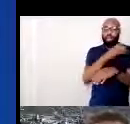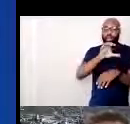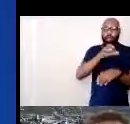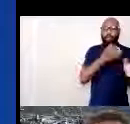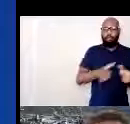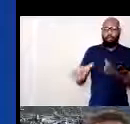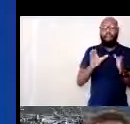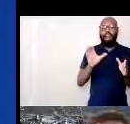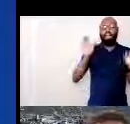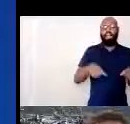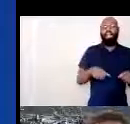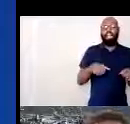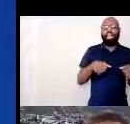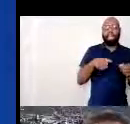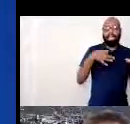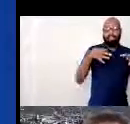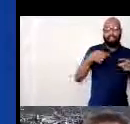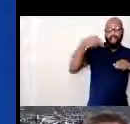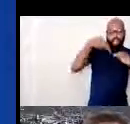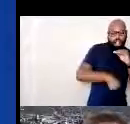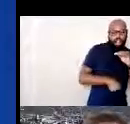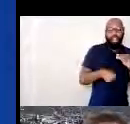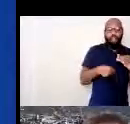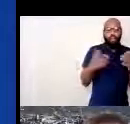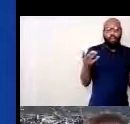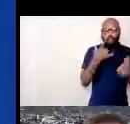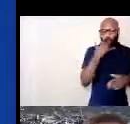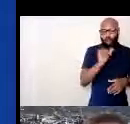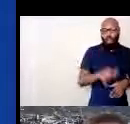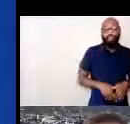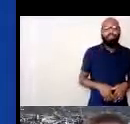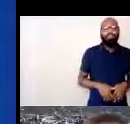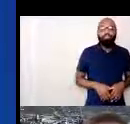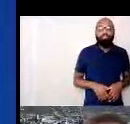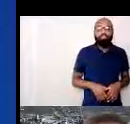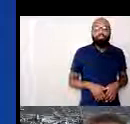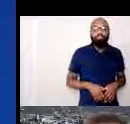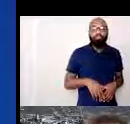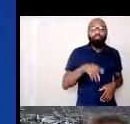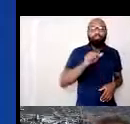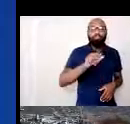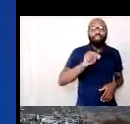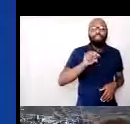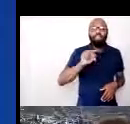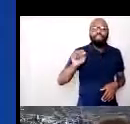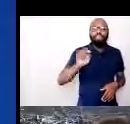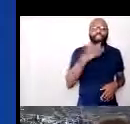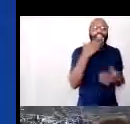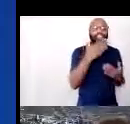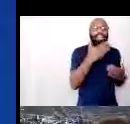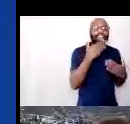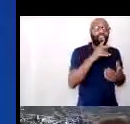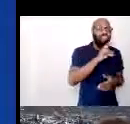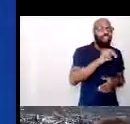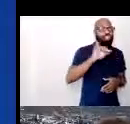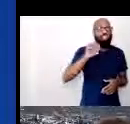about what that looks like. Yes, thank you so much, Kevin and Justin. We really looked at